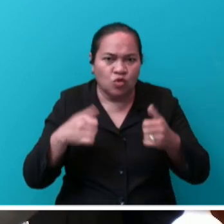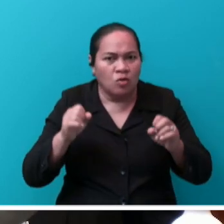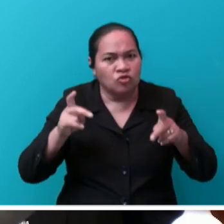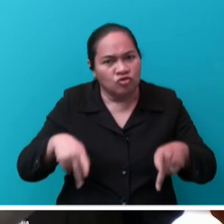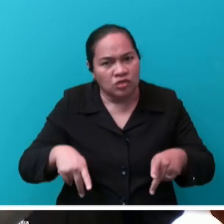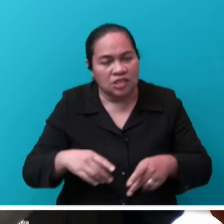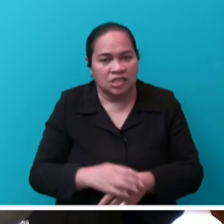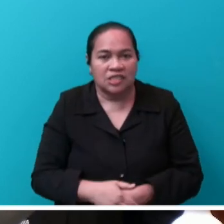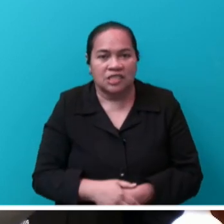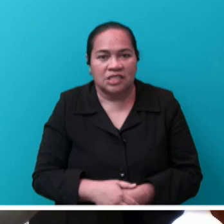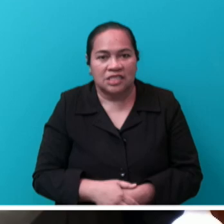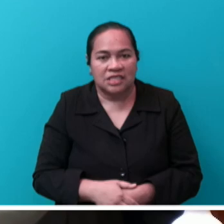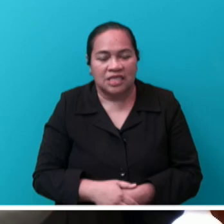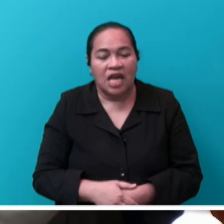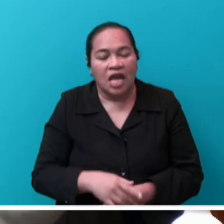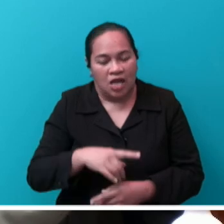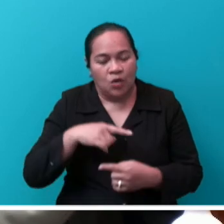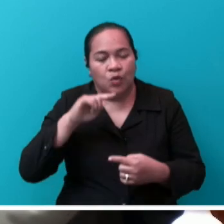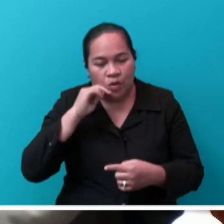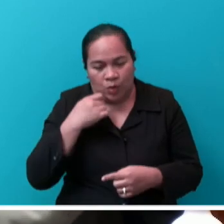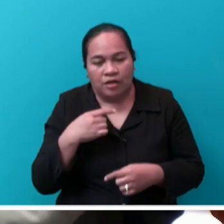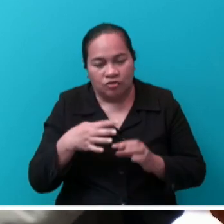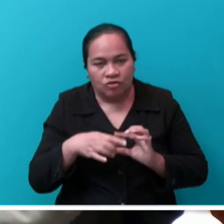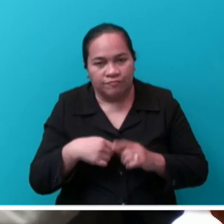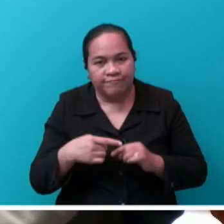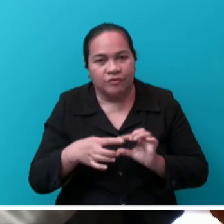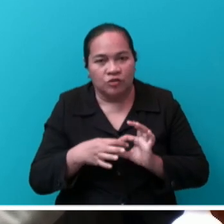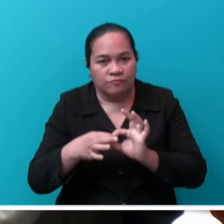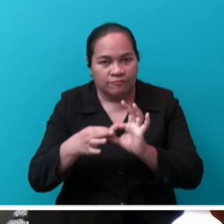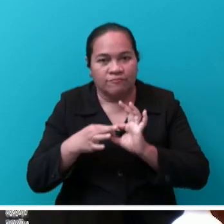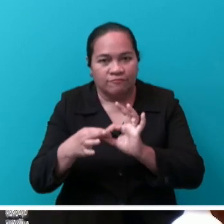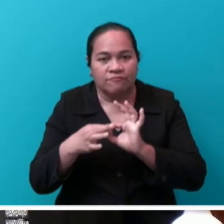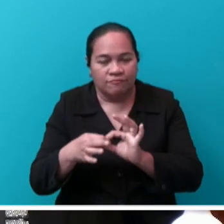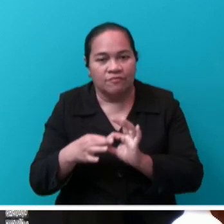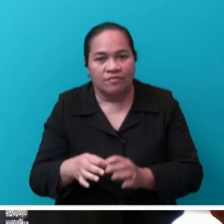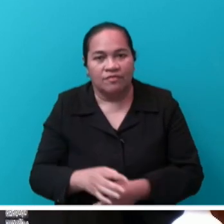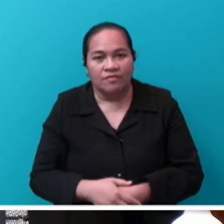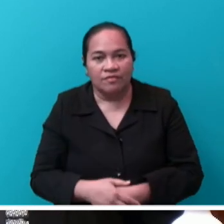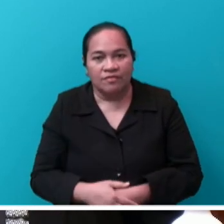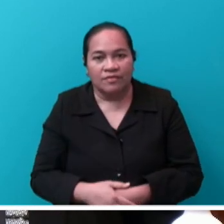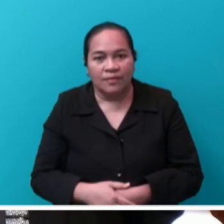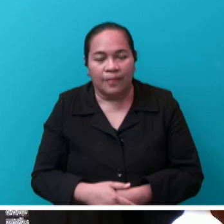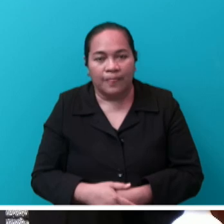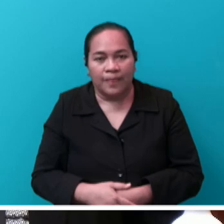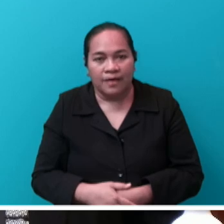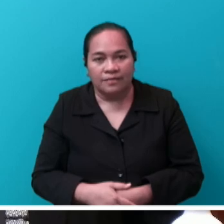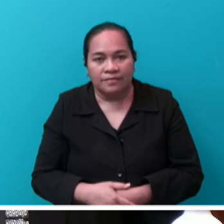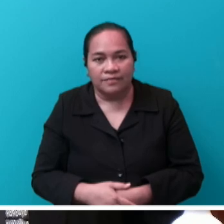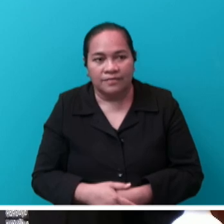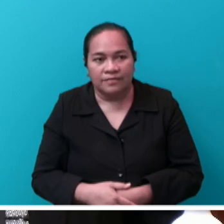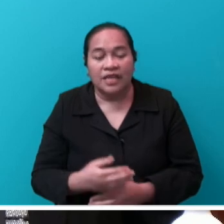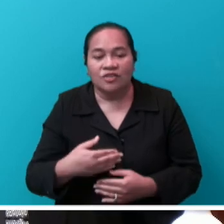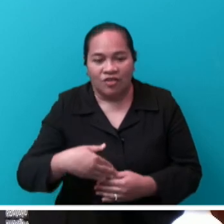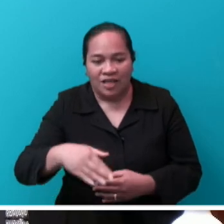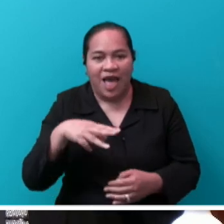emerged, and we shall be following them through in the next over the next few